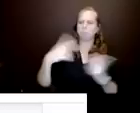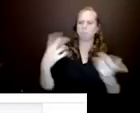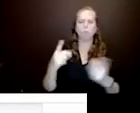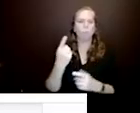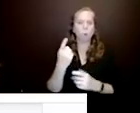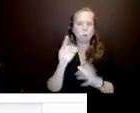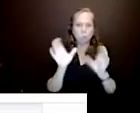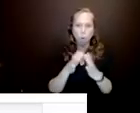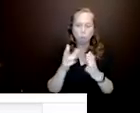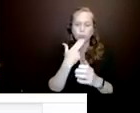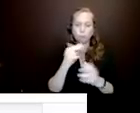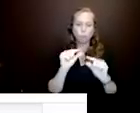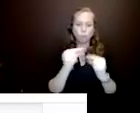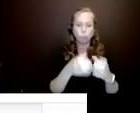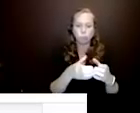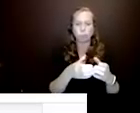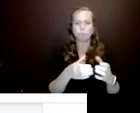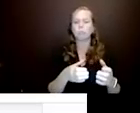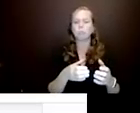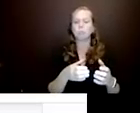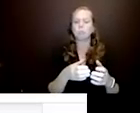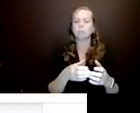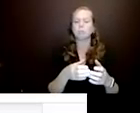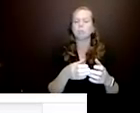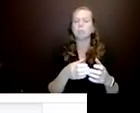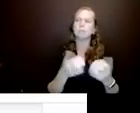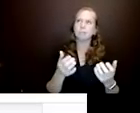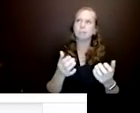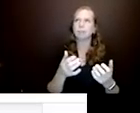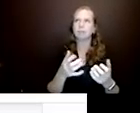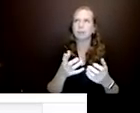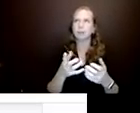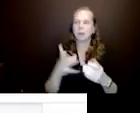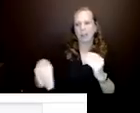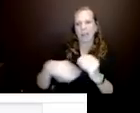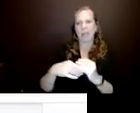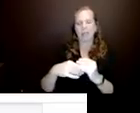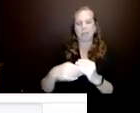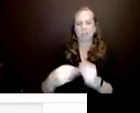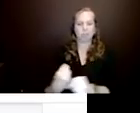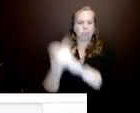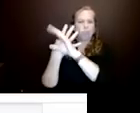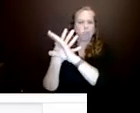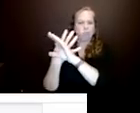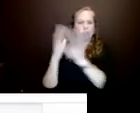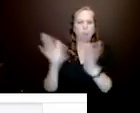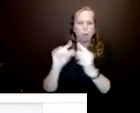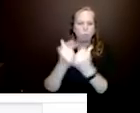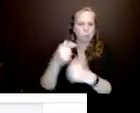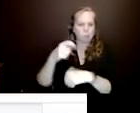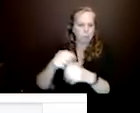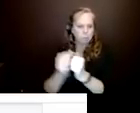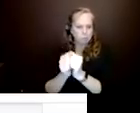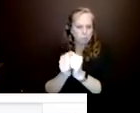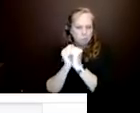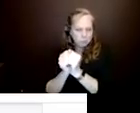group, and the day will be chunked into their synchronous live small group time with their teacher, and then